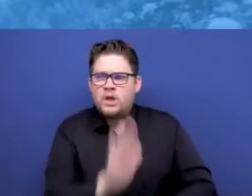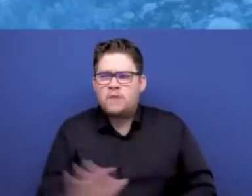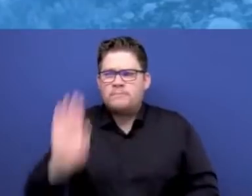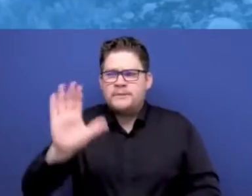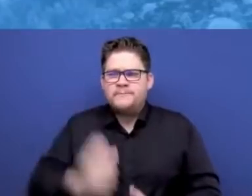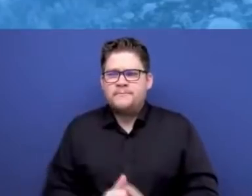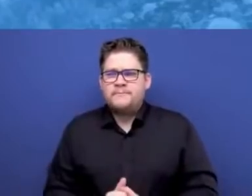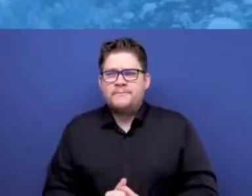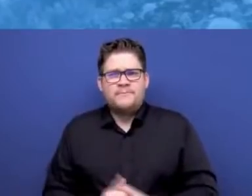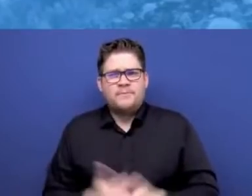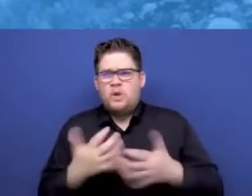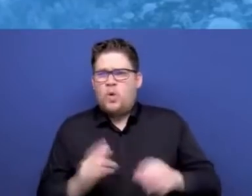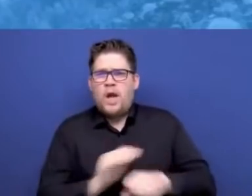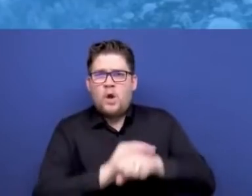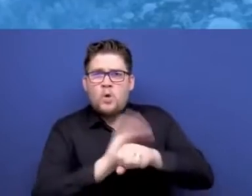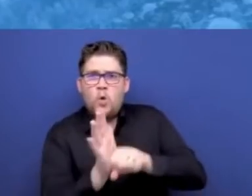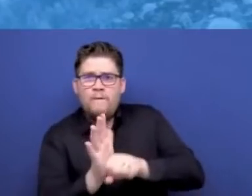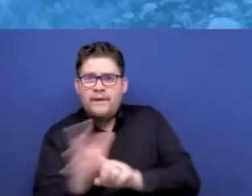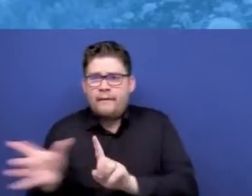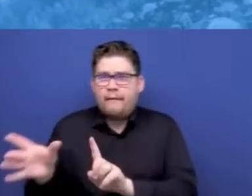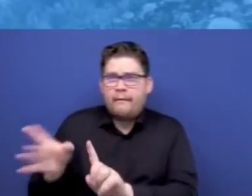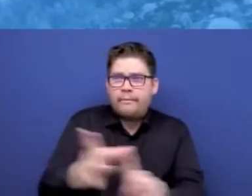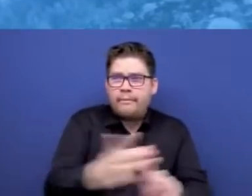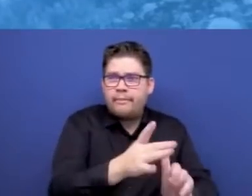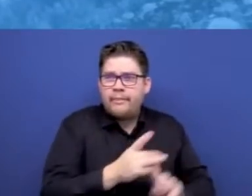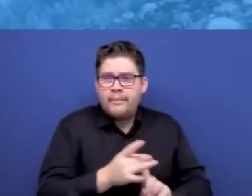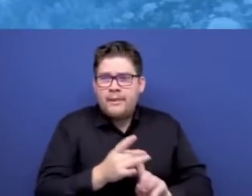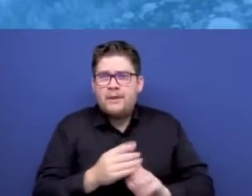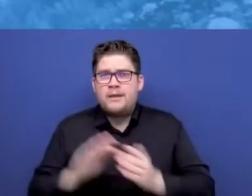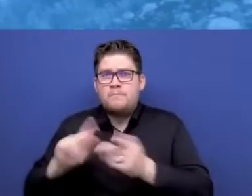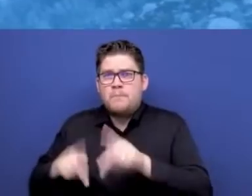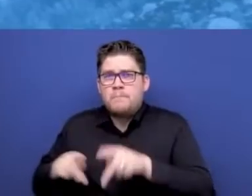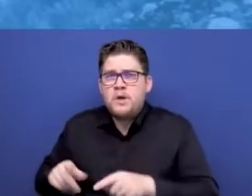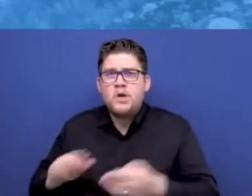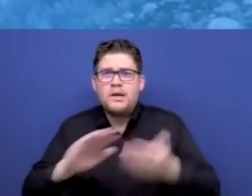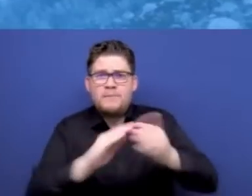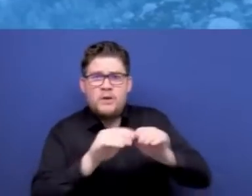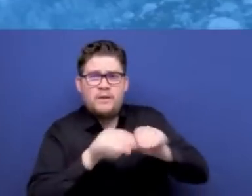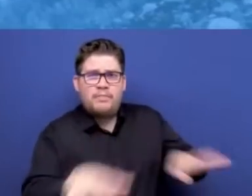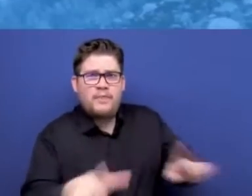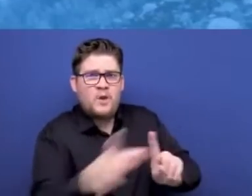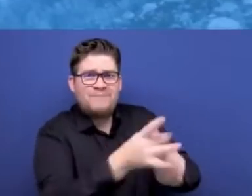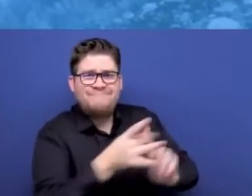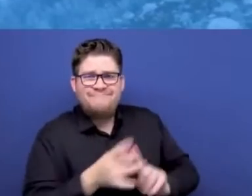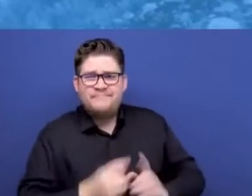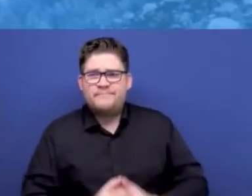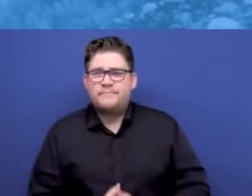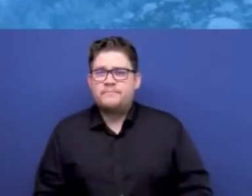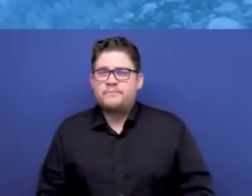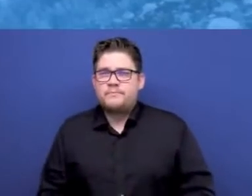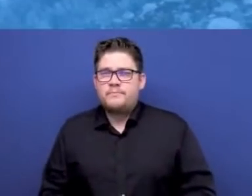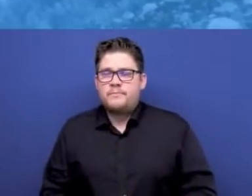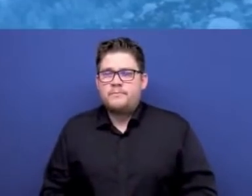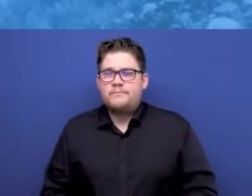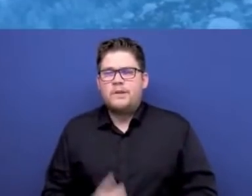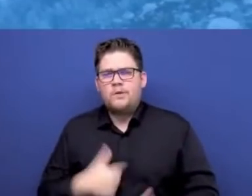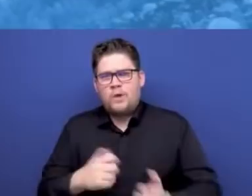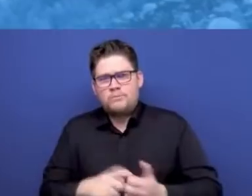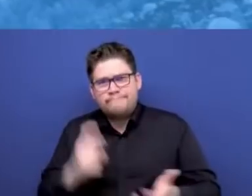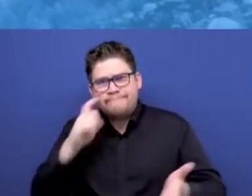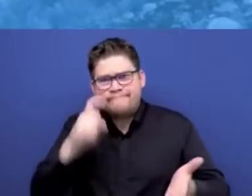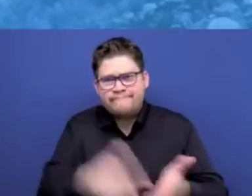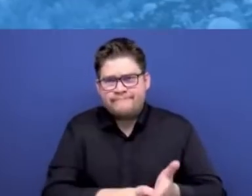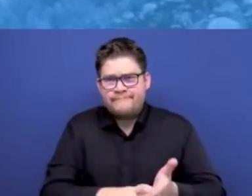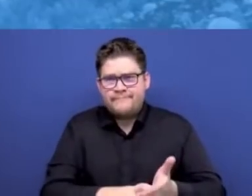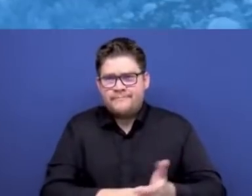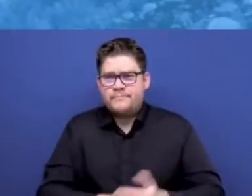to the communities. And finally, on the resourcing, I would like to really recognize our BCWS staff who have been on